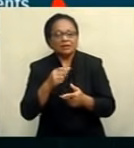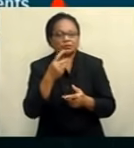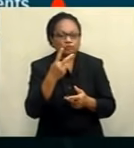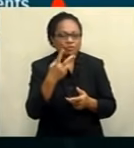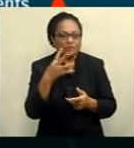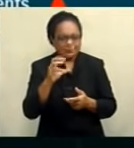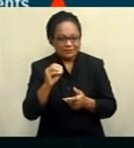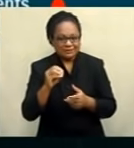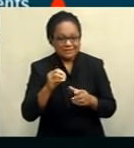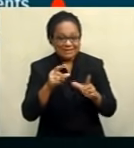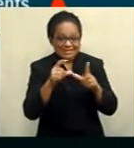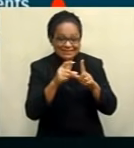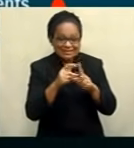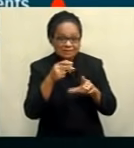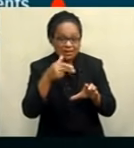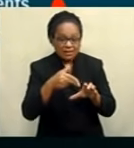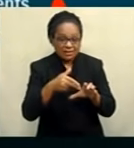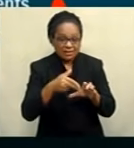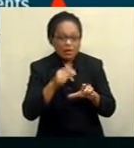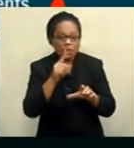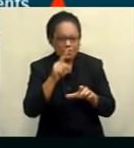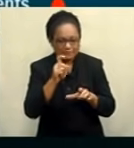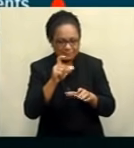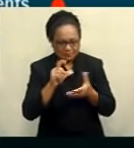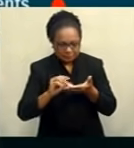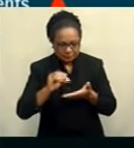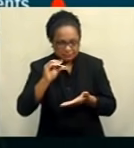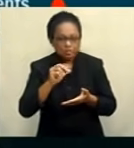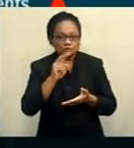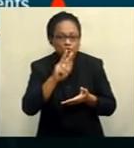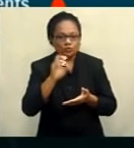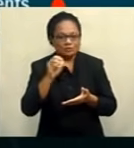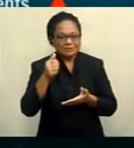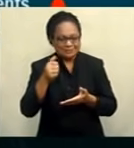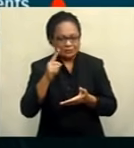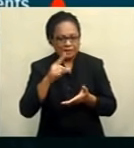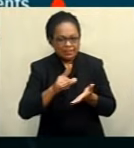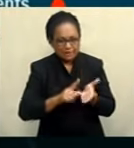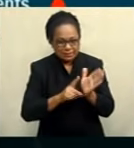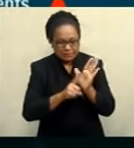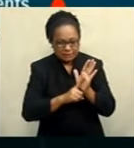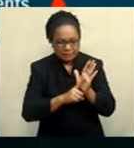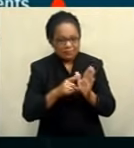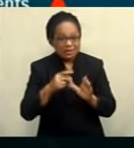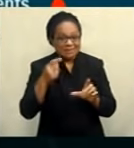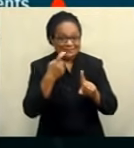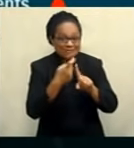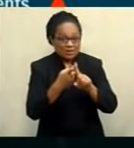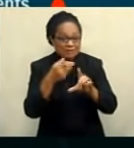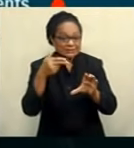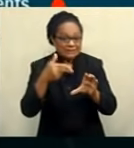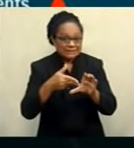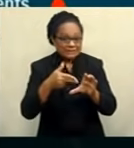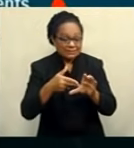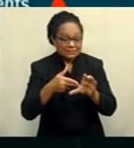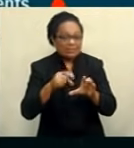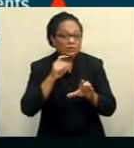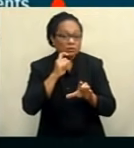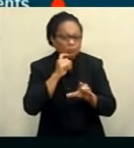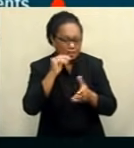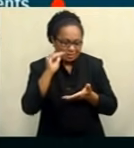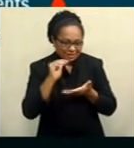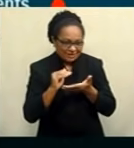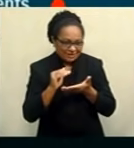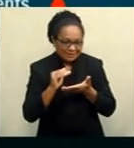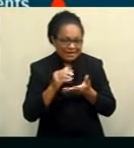of diesel will increase by 1 cent and cost $2.06 per litre. Kerosene is the only commodity that will see a decrease in price